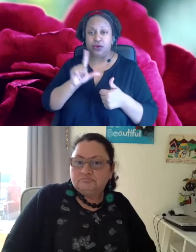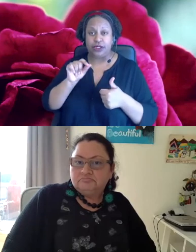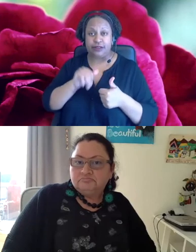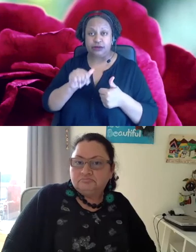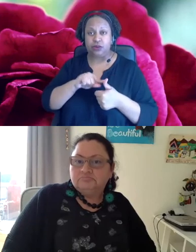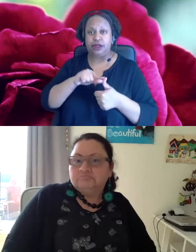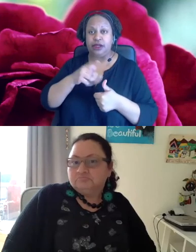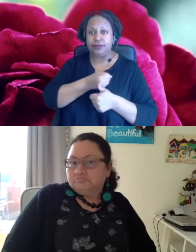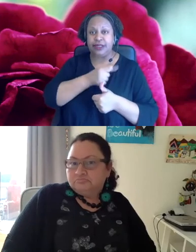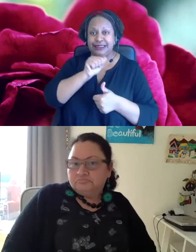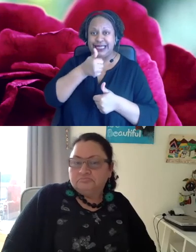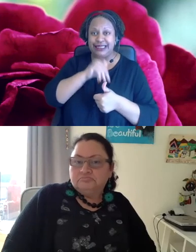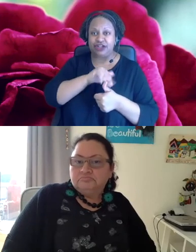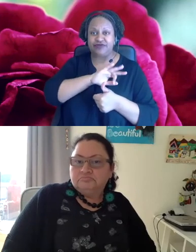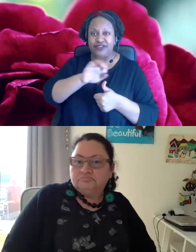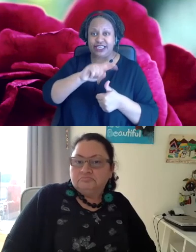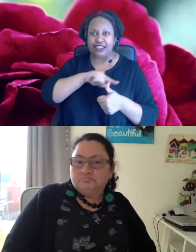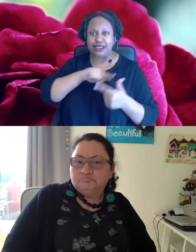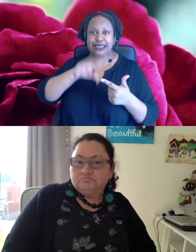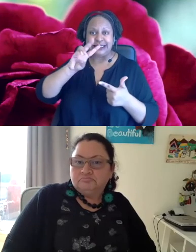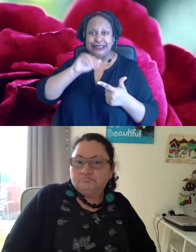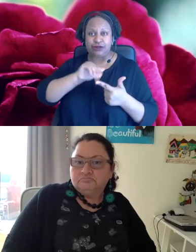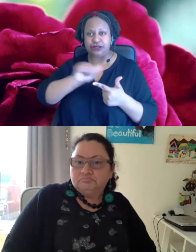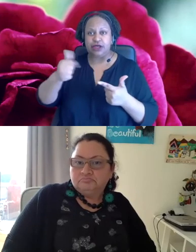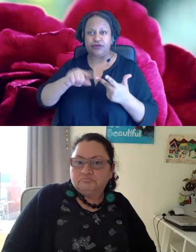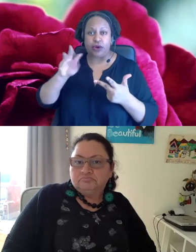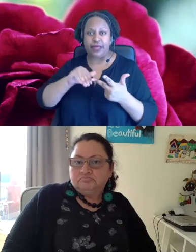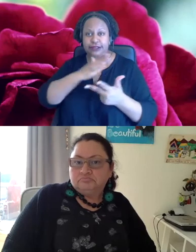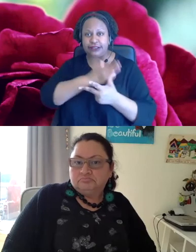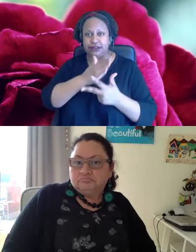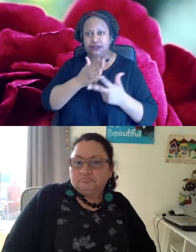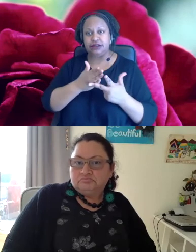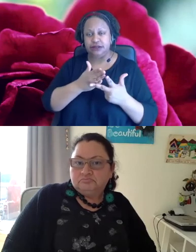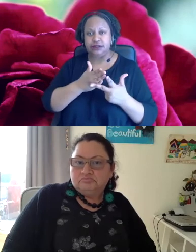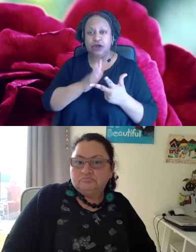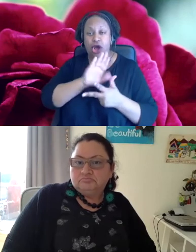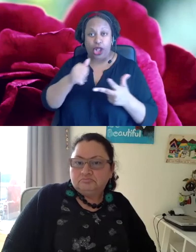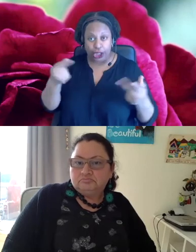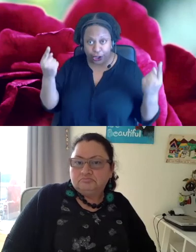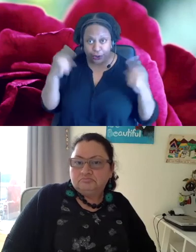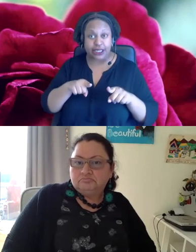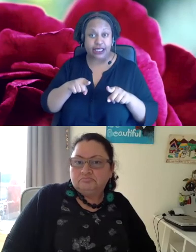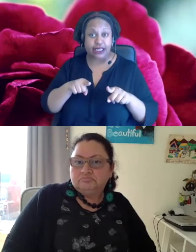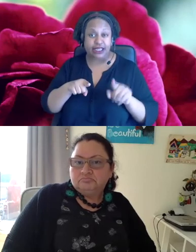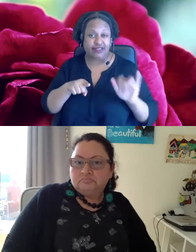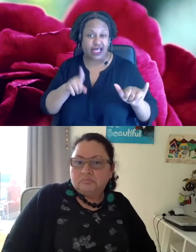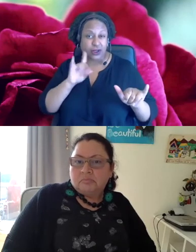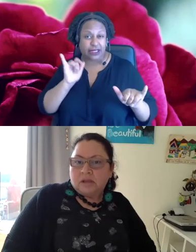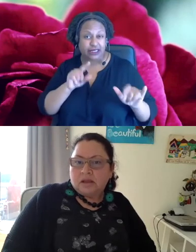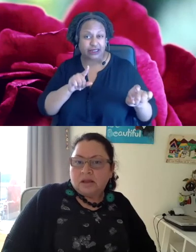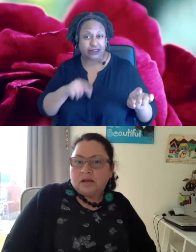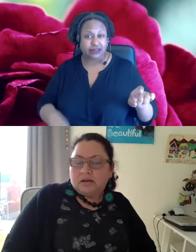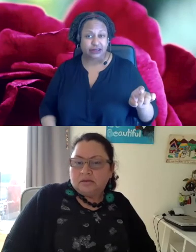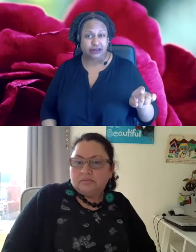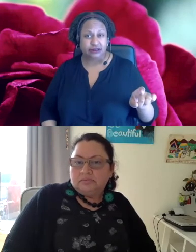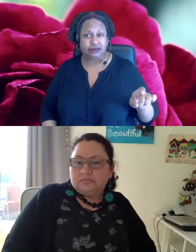takes 10,000 as a fee. One takes 6, and the other takes 4. All agreed themselves.